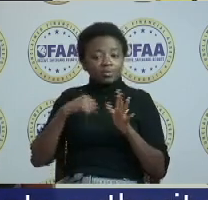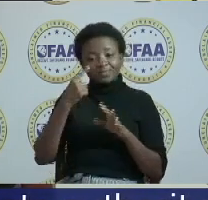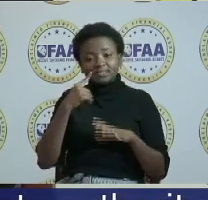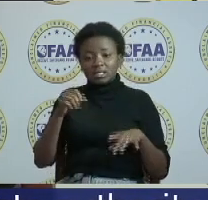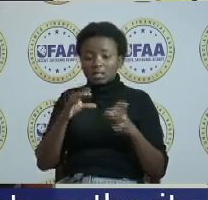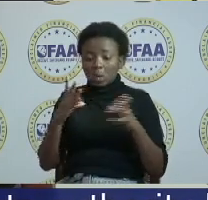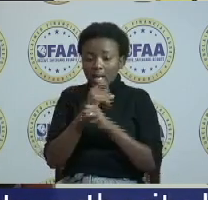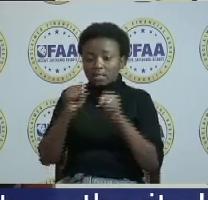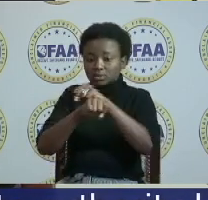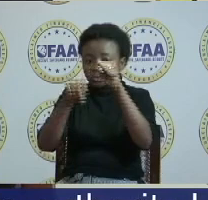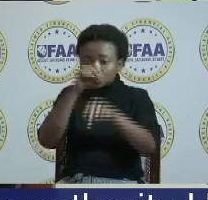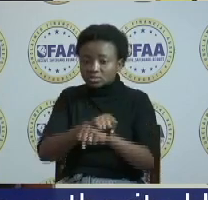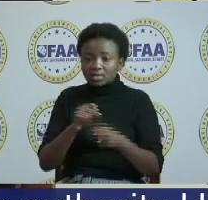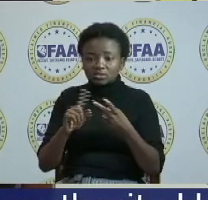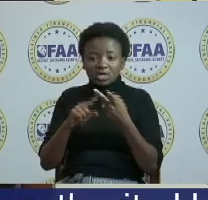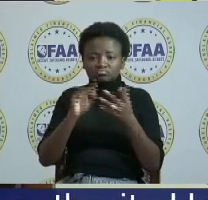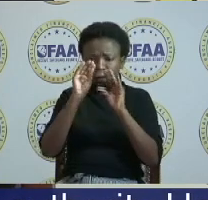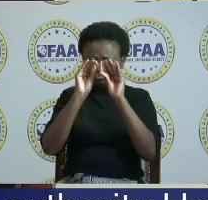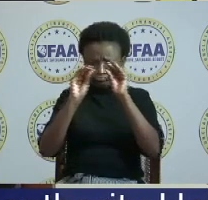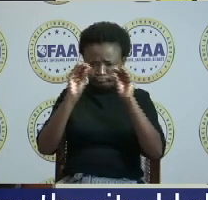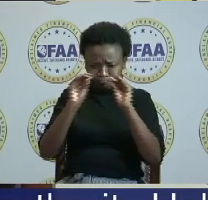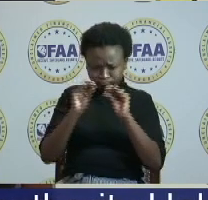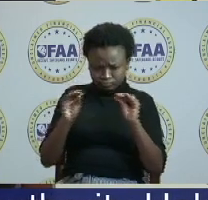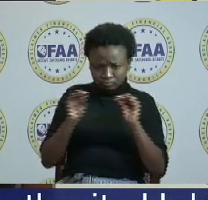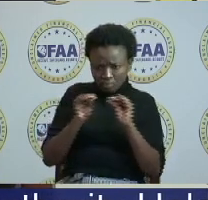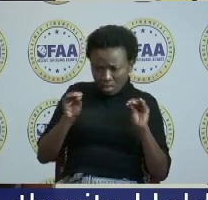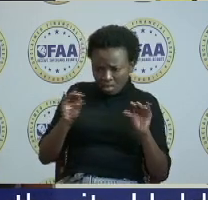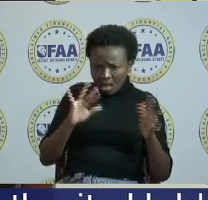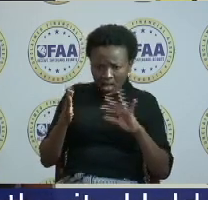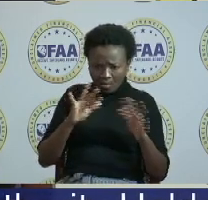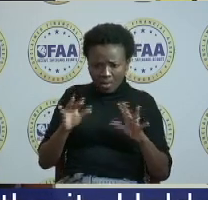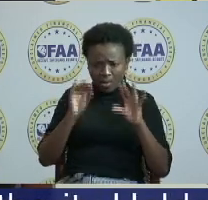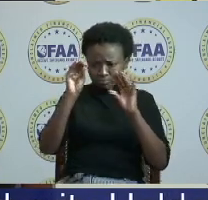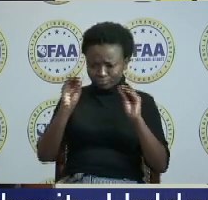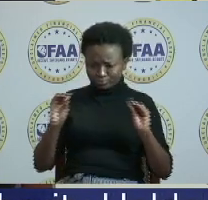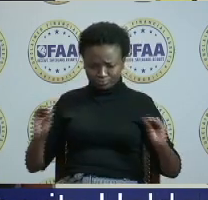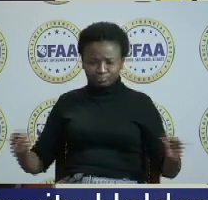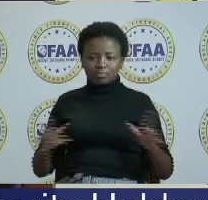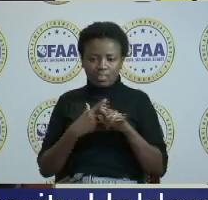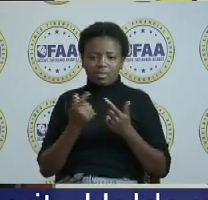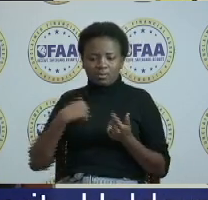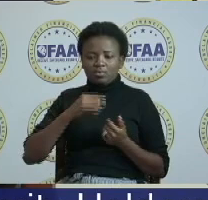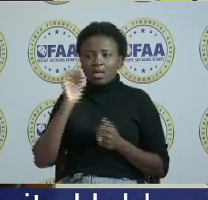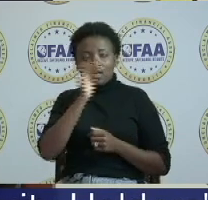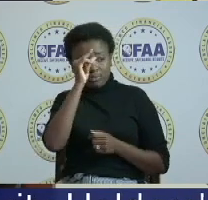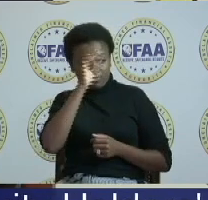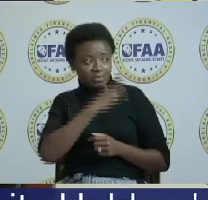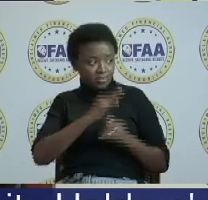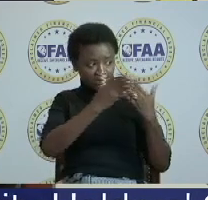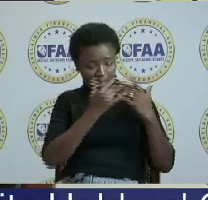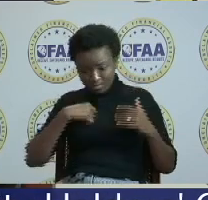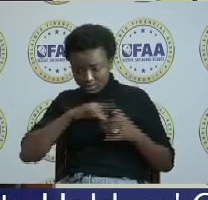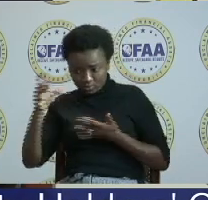at the organizational chart, and we have made a request to government to allow us to increase our